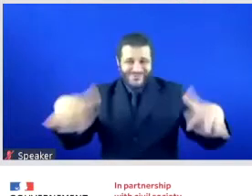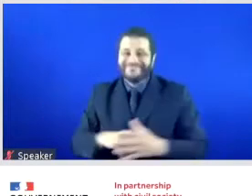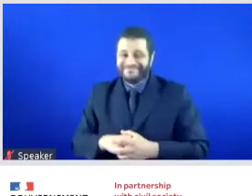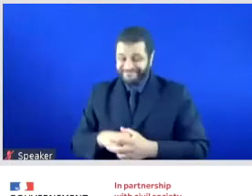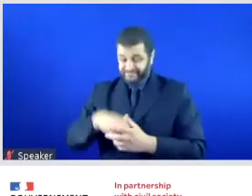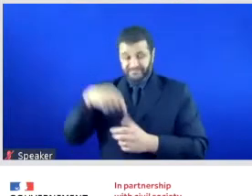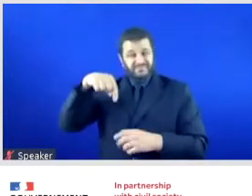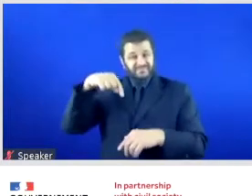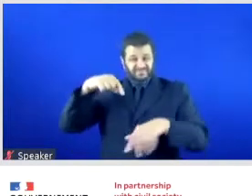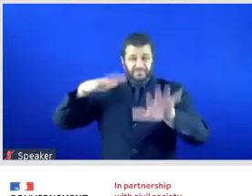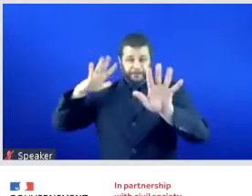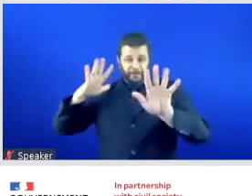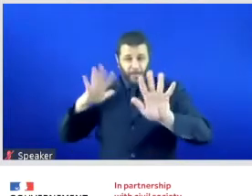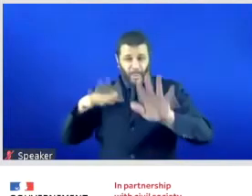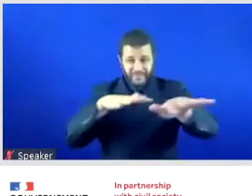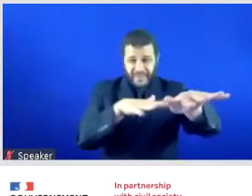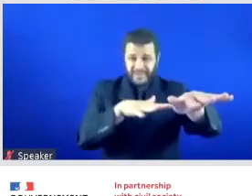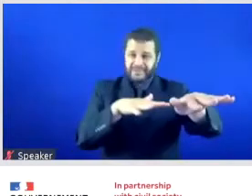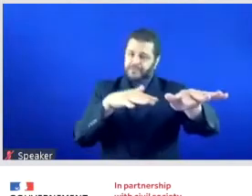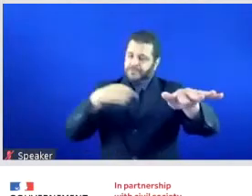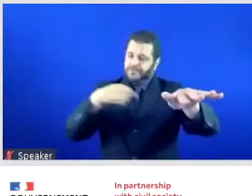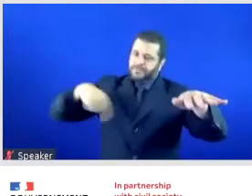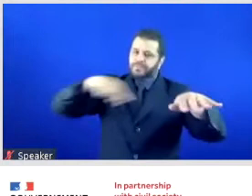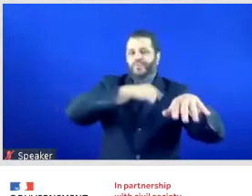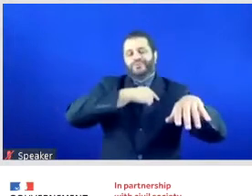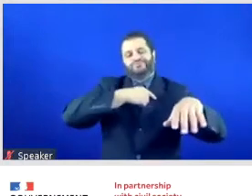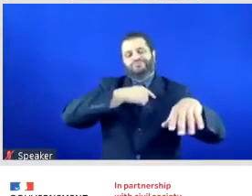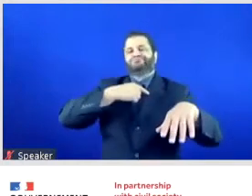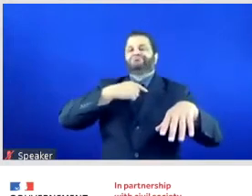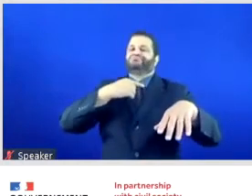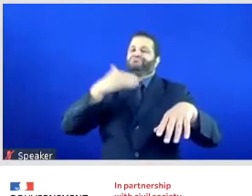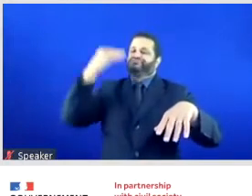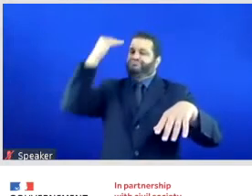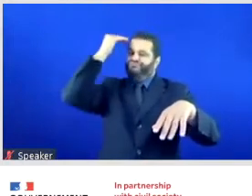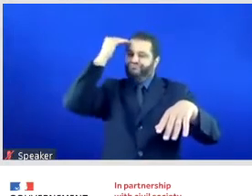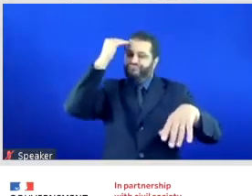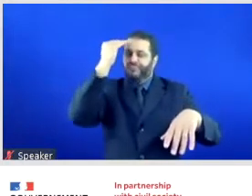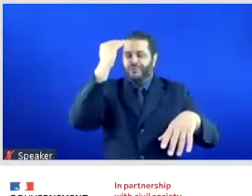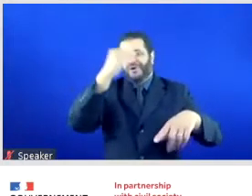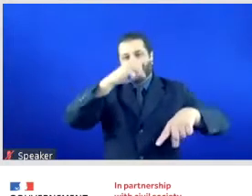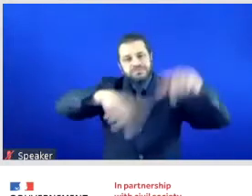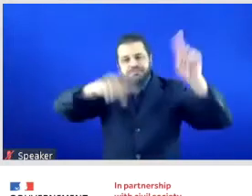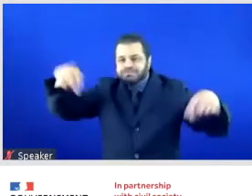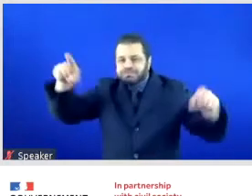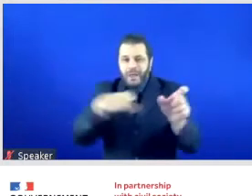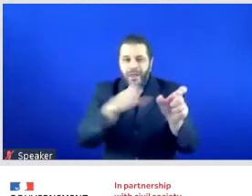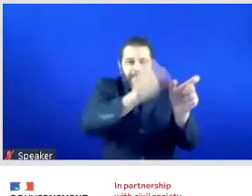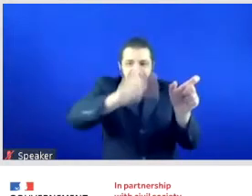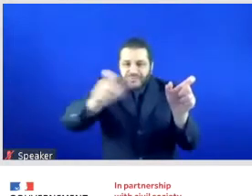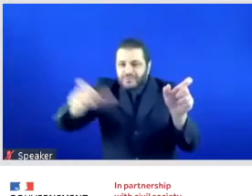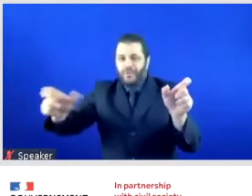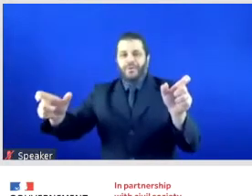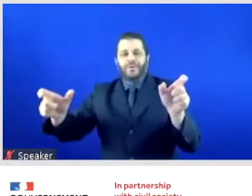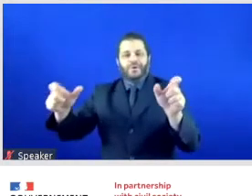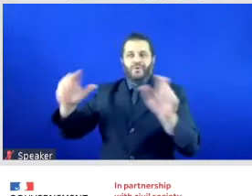they want a habitable planet. We want a future. You know, I think of myself as a mother to be, and I think of what kind